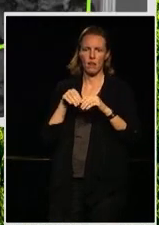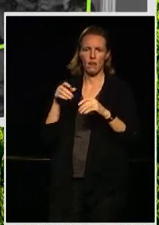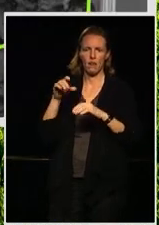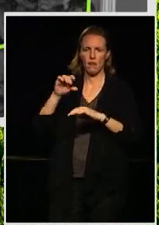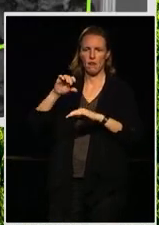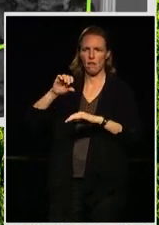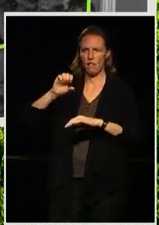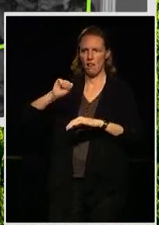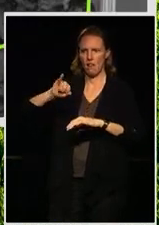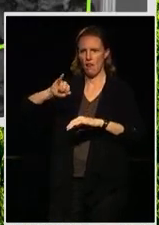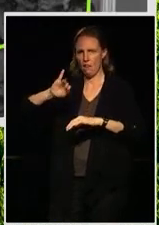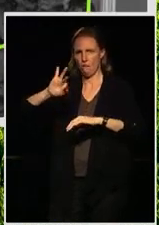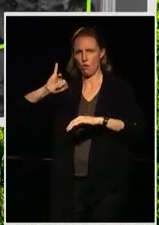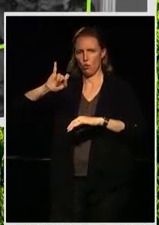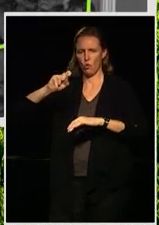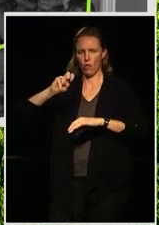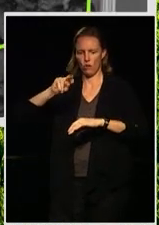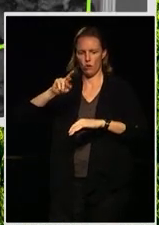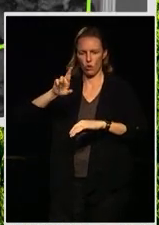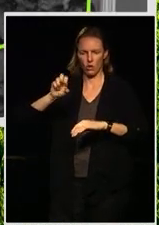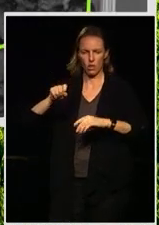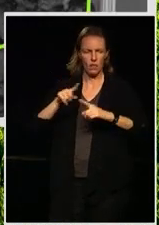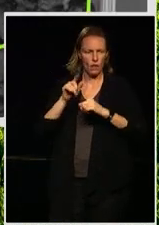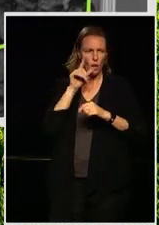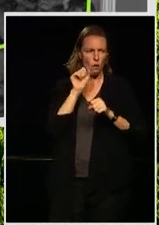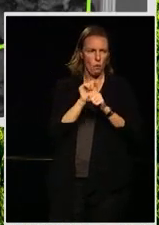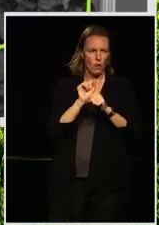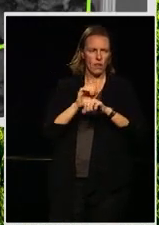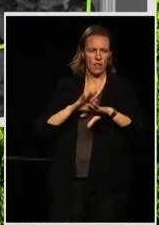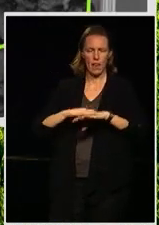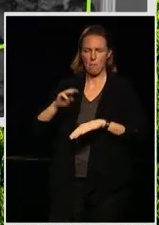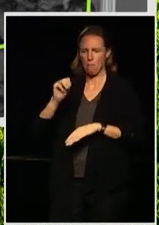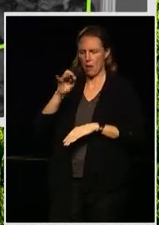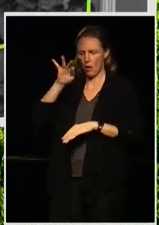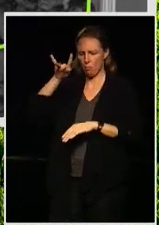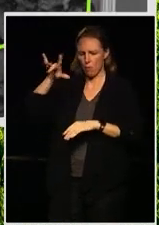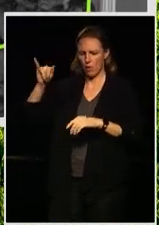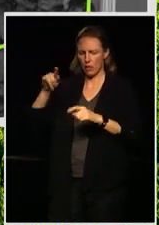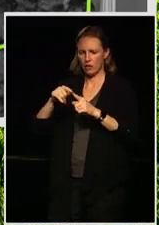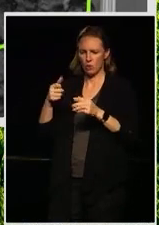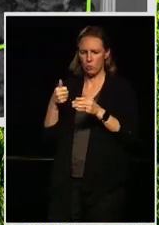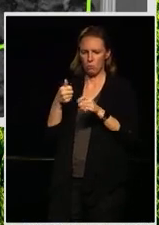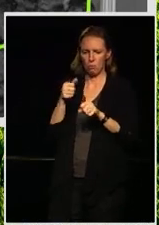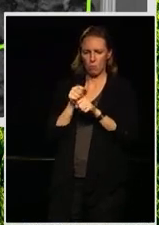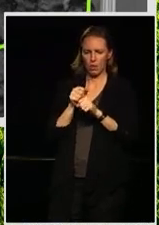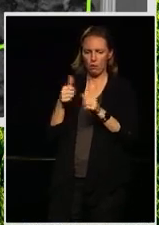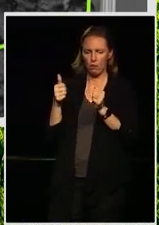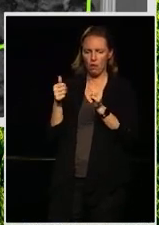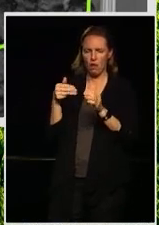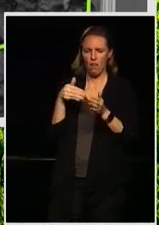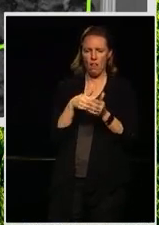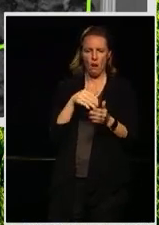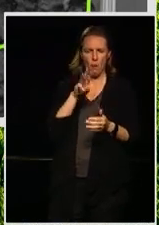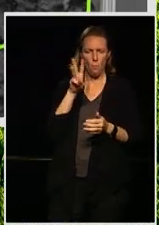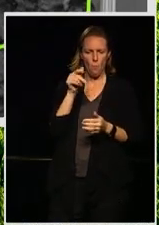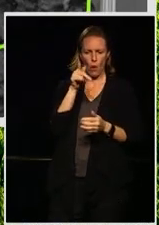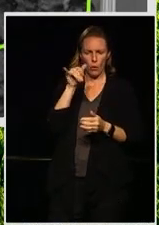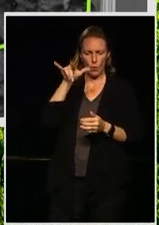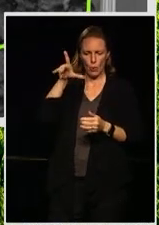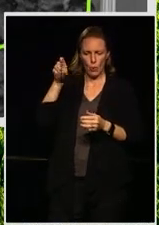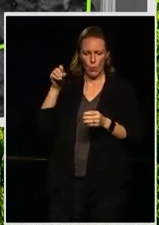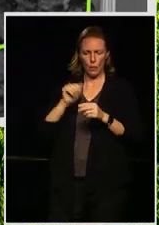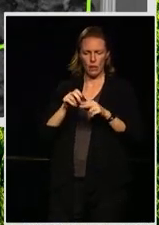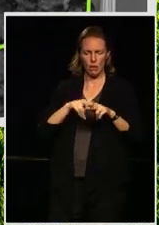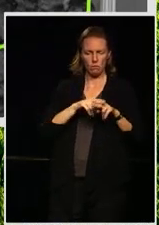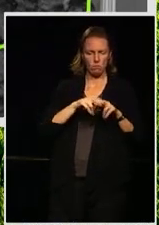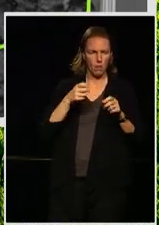with Mayberry Farm to build a new facility at Waterloo with the railroad access and truck company to be able to deliver our product to